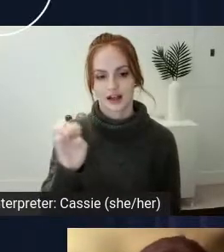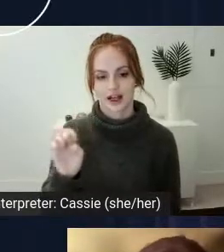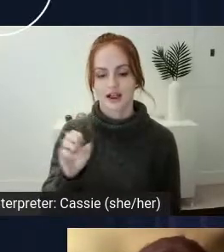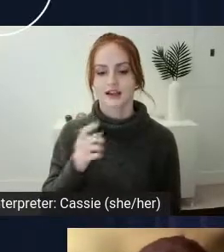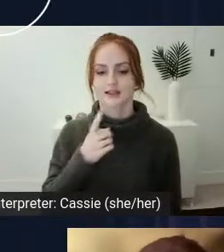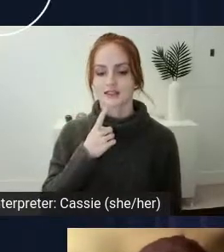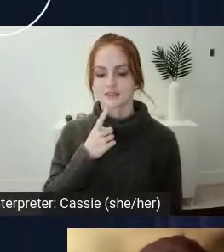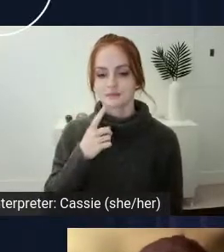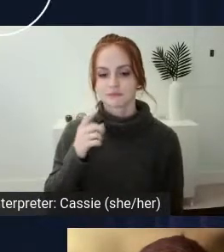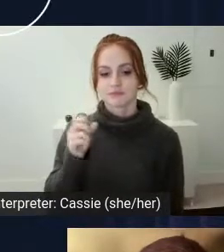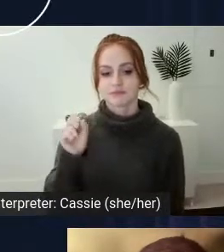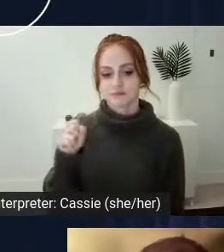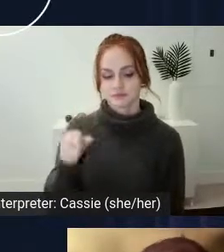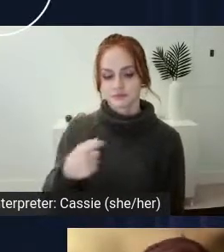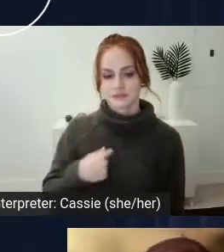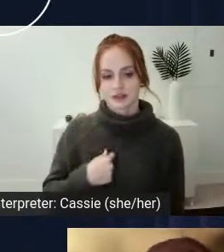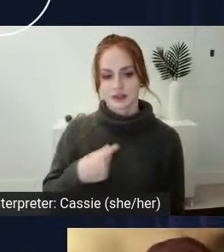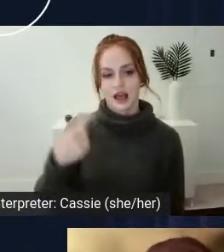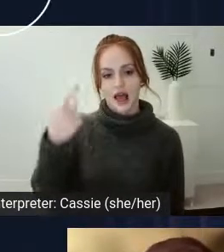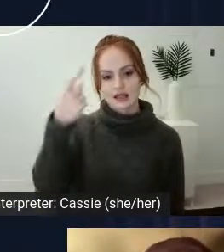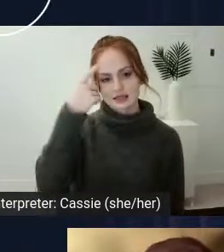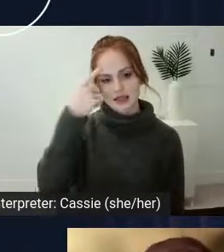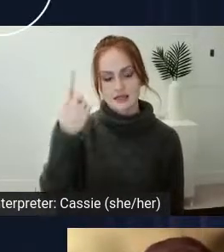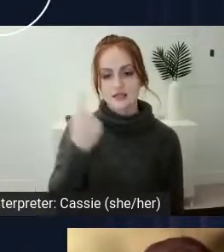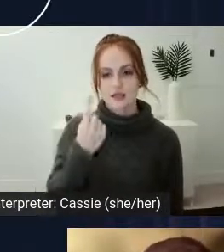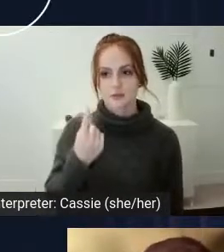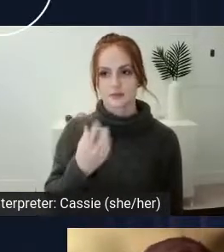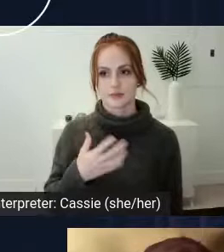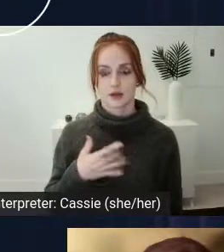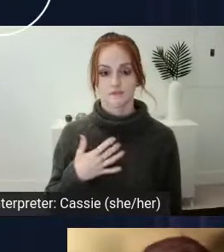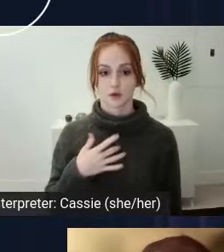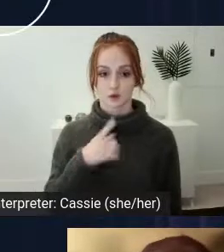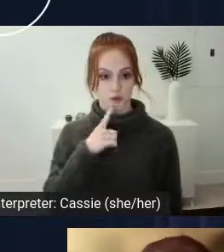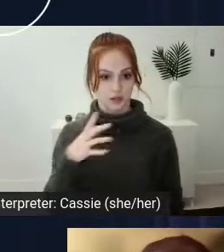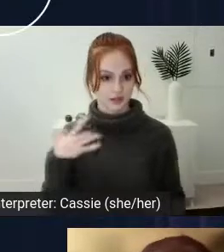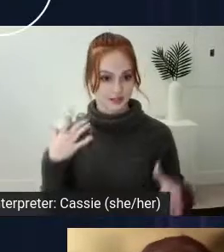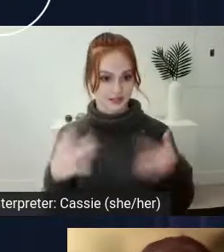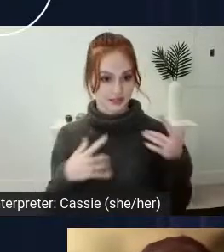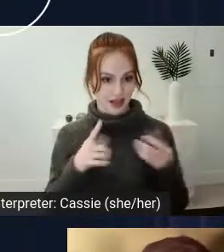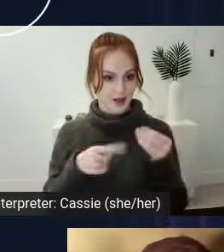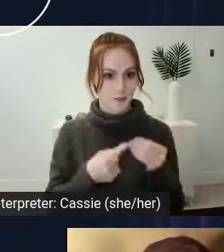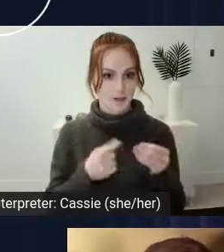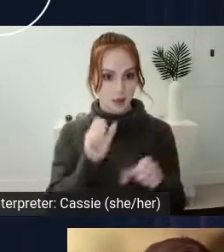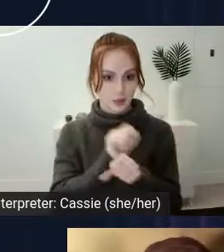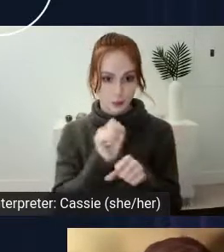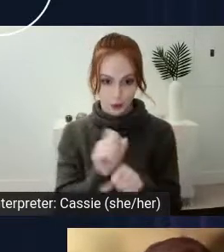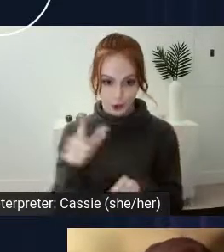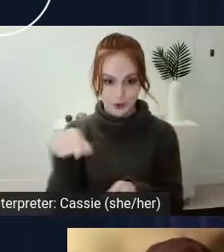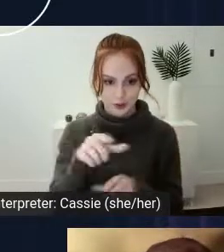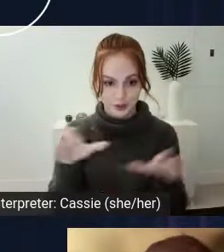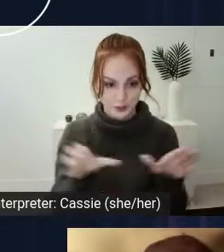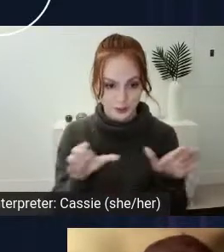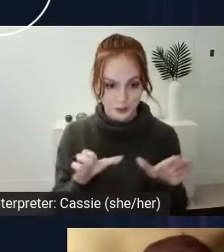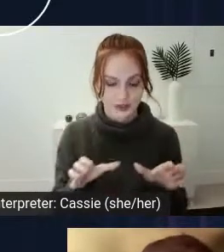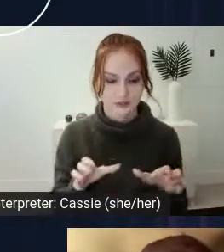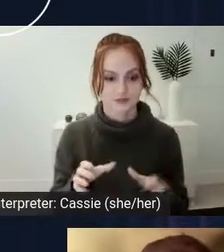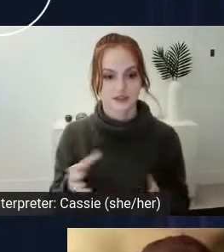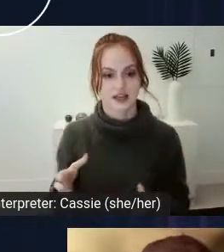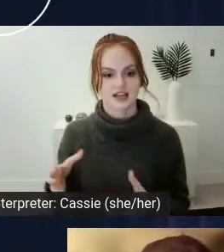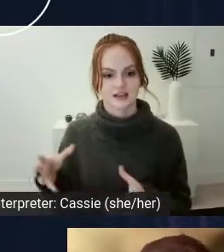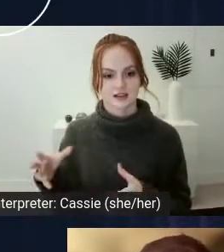I think one of the things that is most exciting about the work you all are doing is bringing in